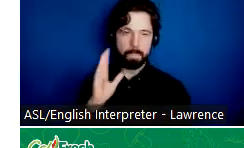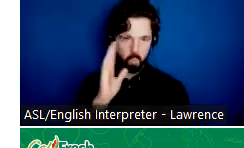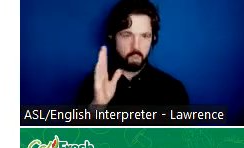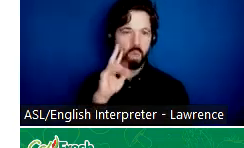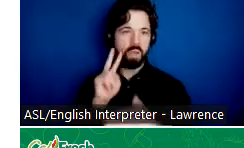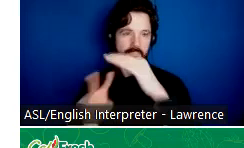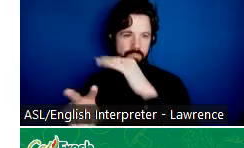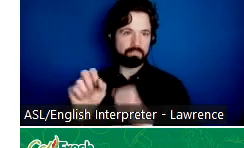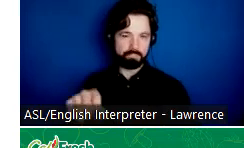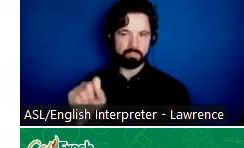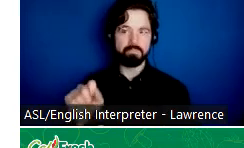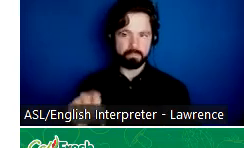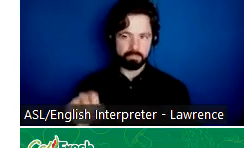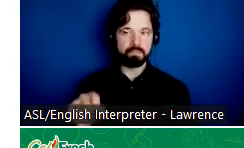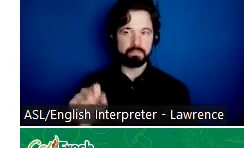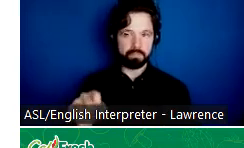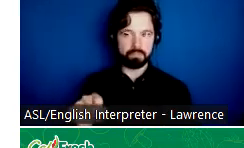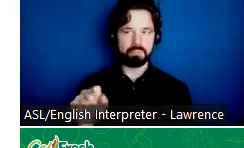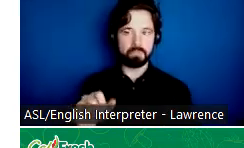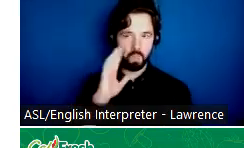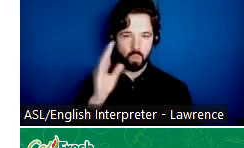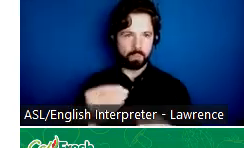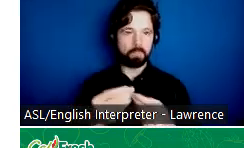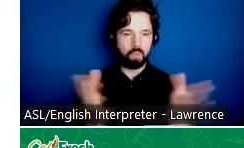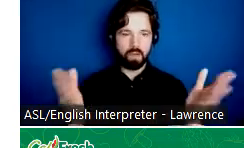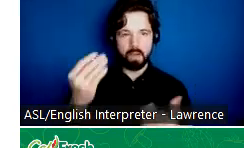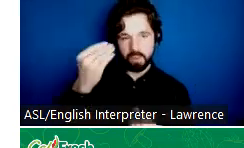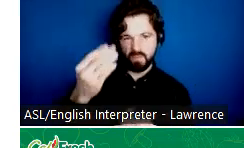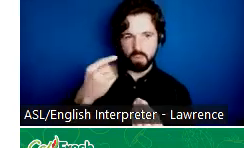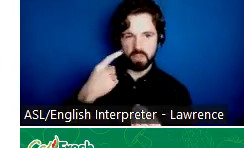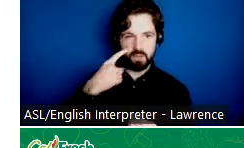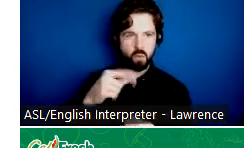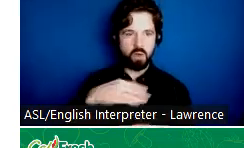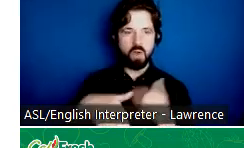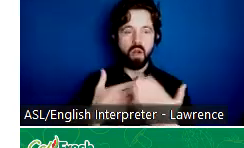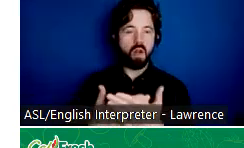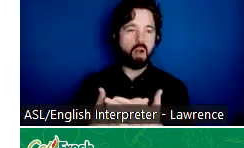will provide information in all threshold languages.